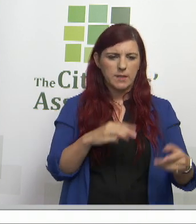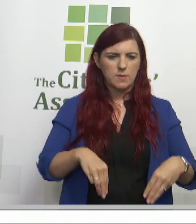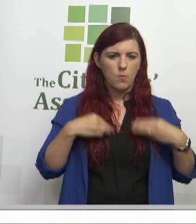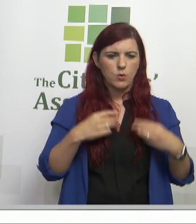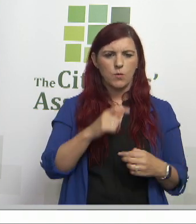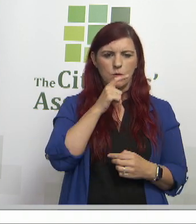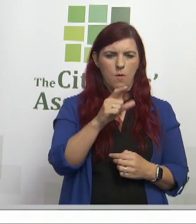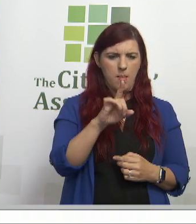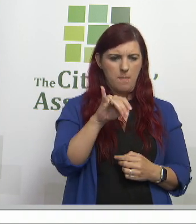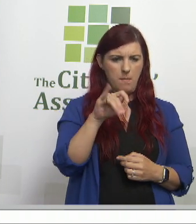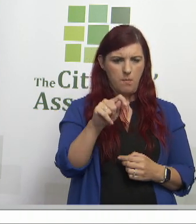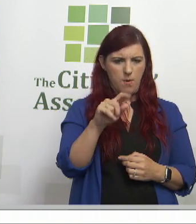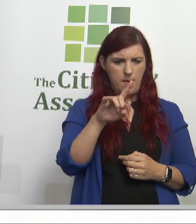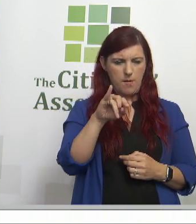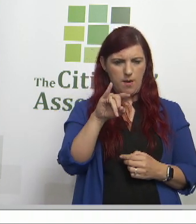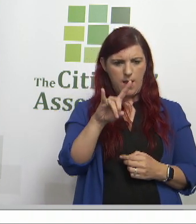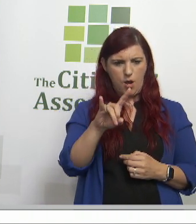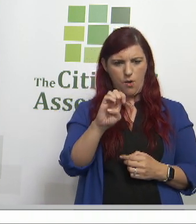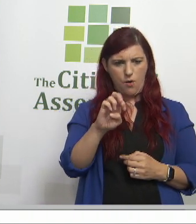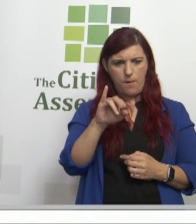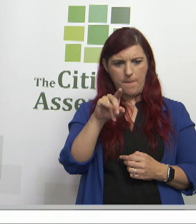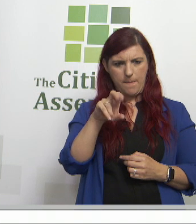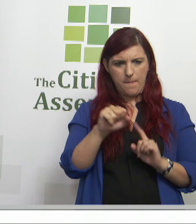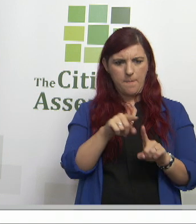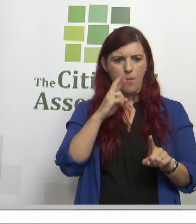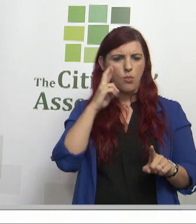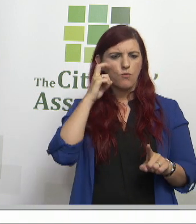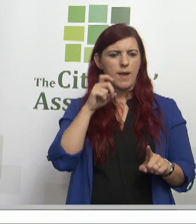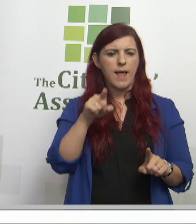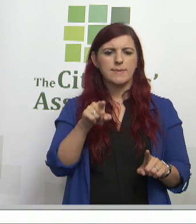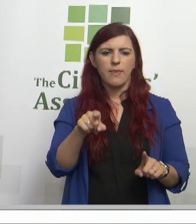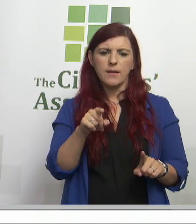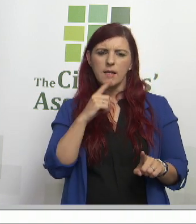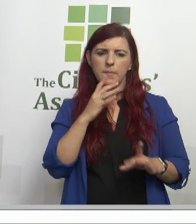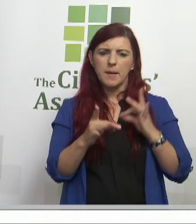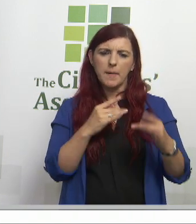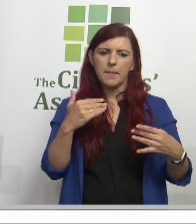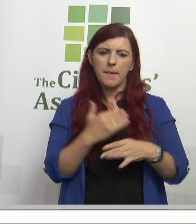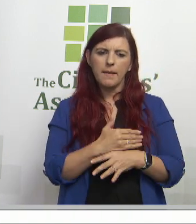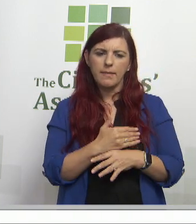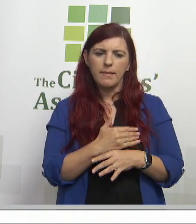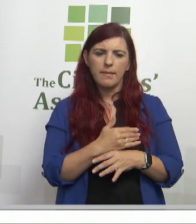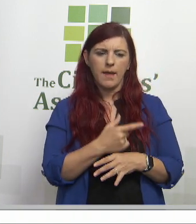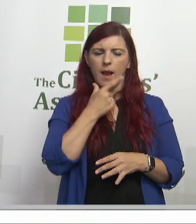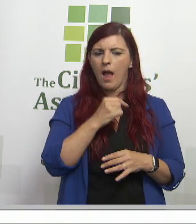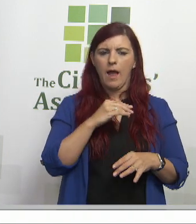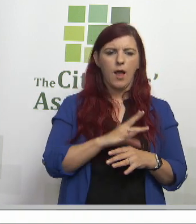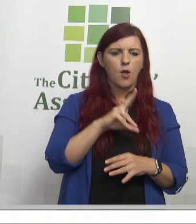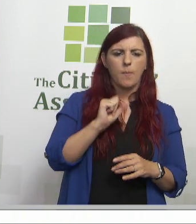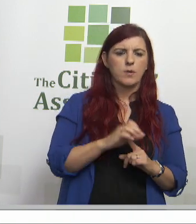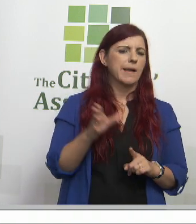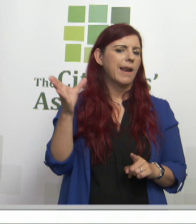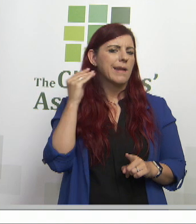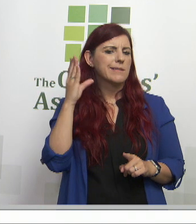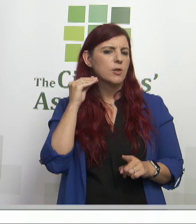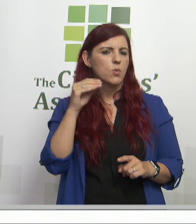Pookie. And they eventually realised that the Port na Pookie had been made by the guys on the boats listening to the humpback